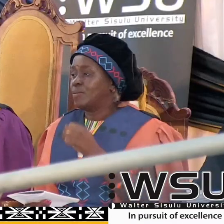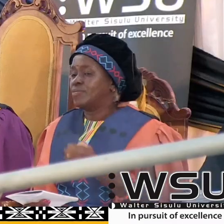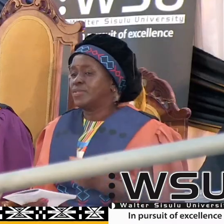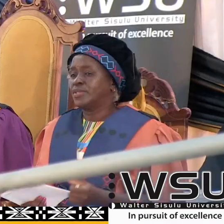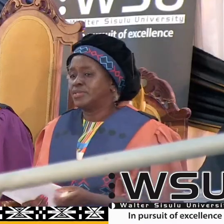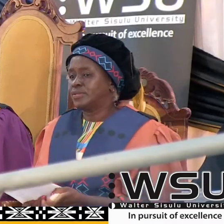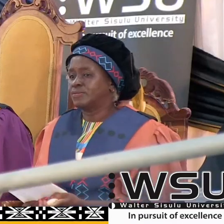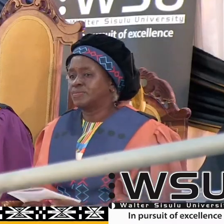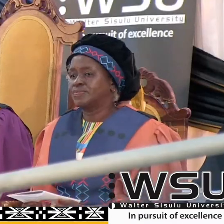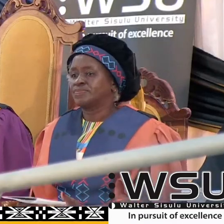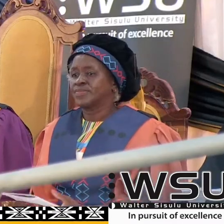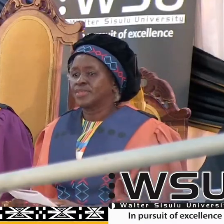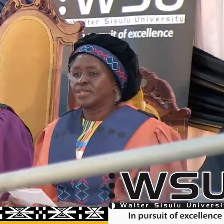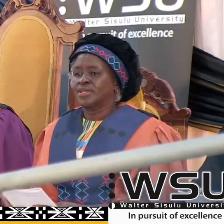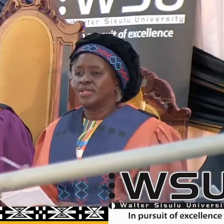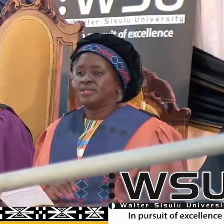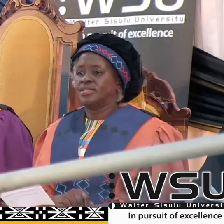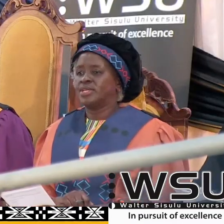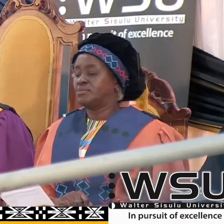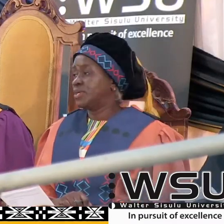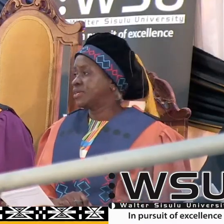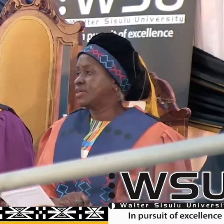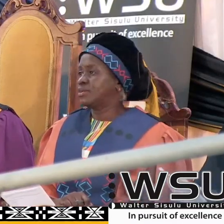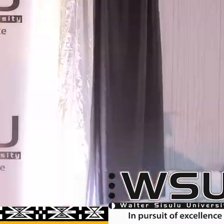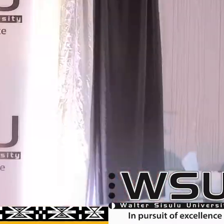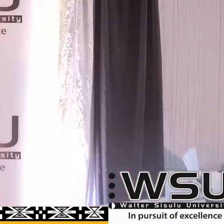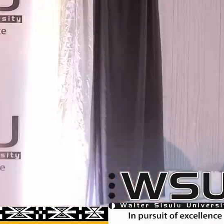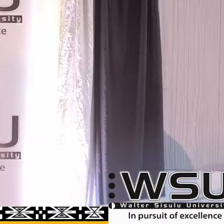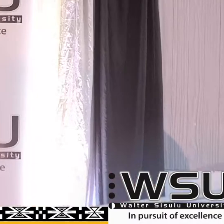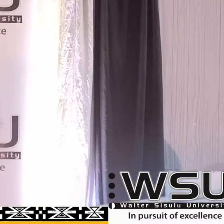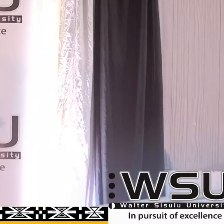program. I hereby confer the degree.